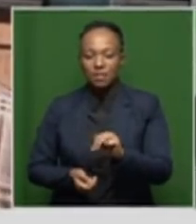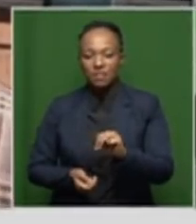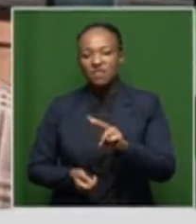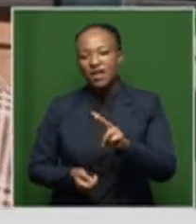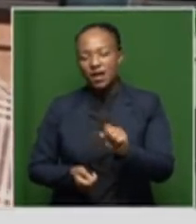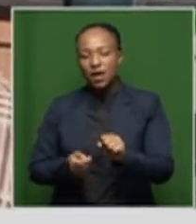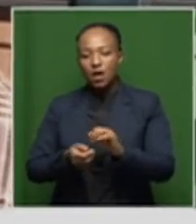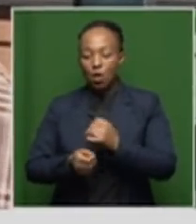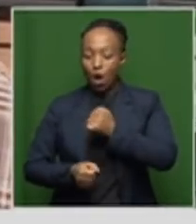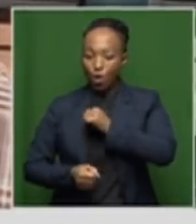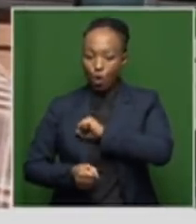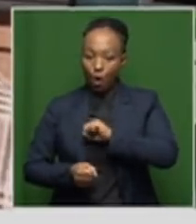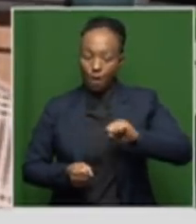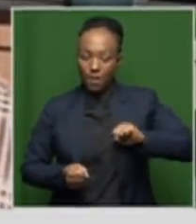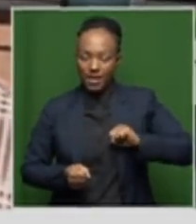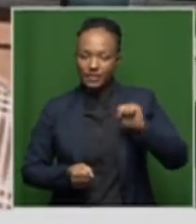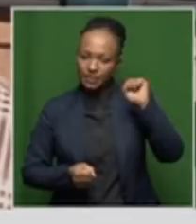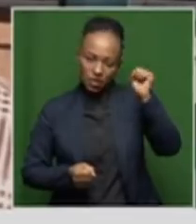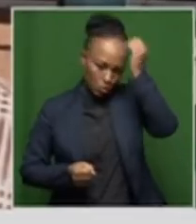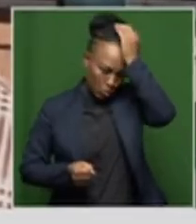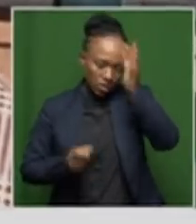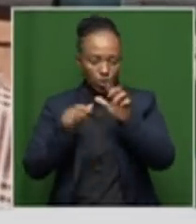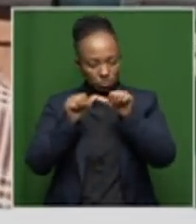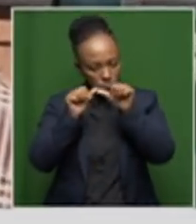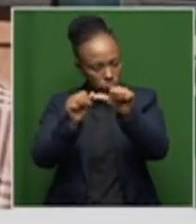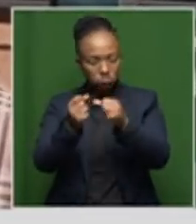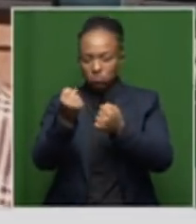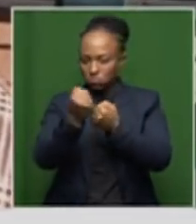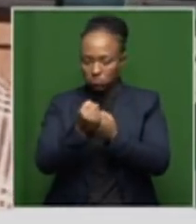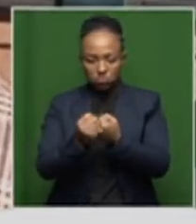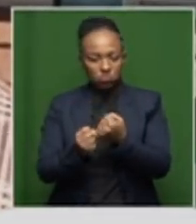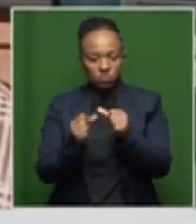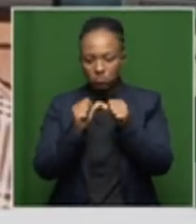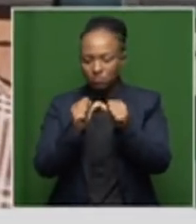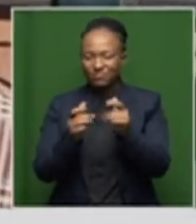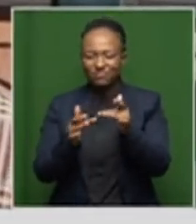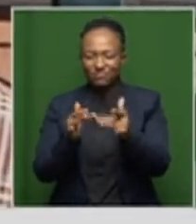Zuma, as our president, will forever enjoy our support. And